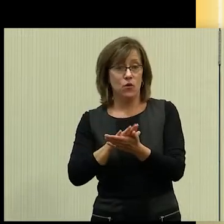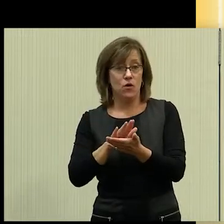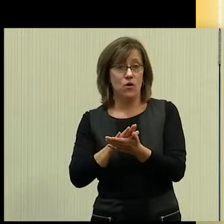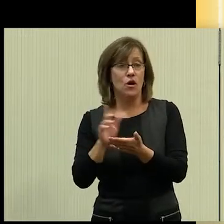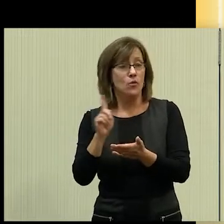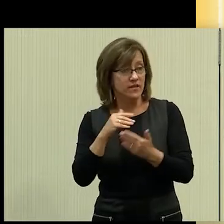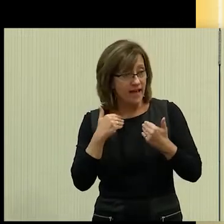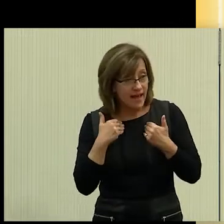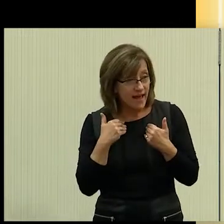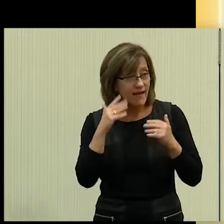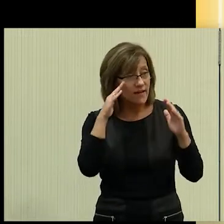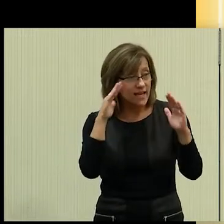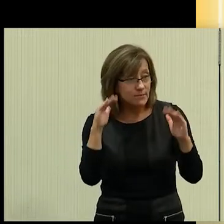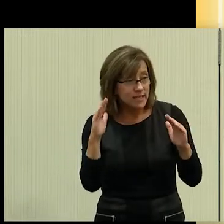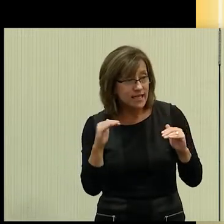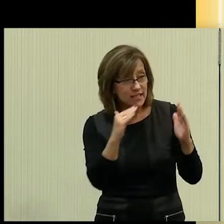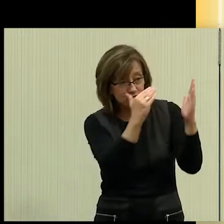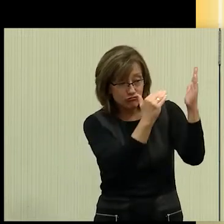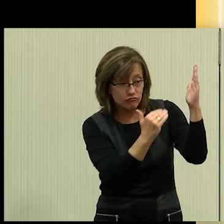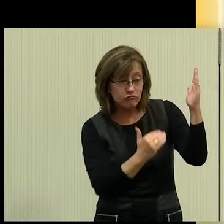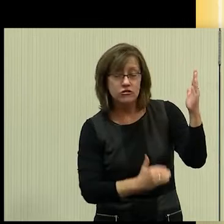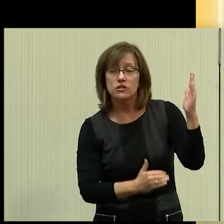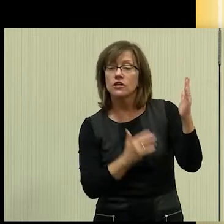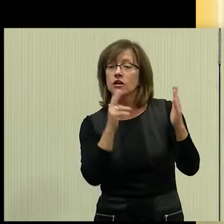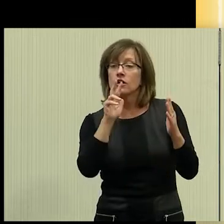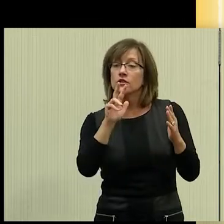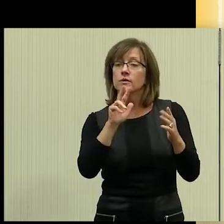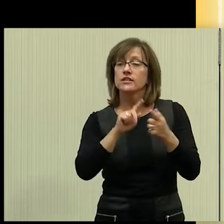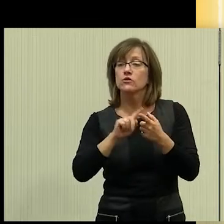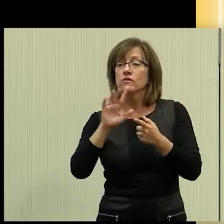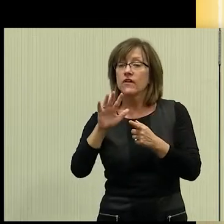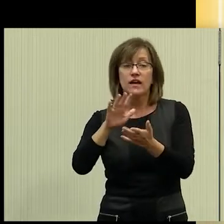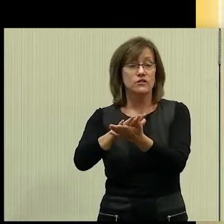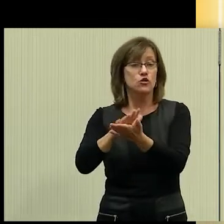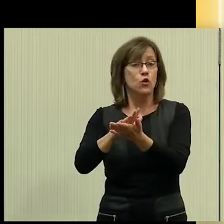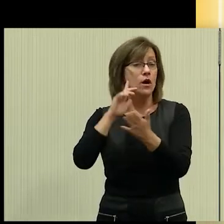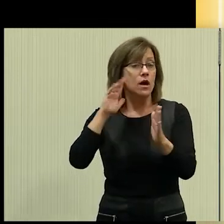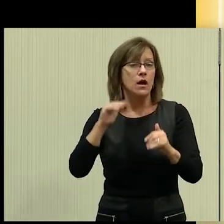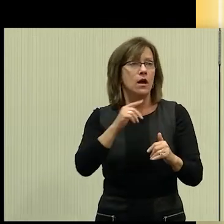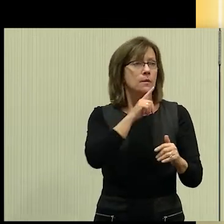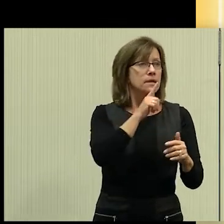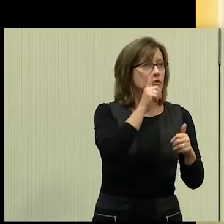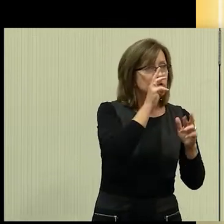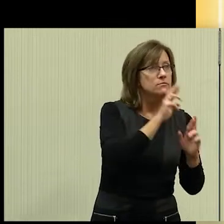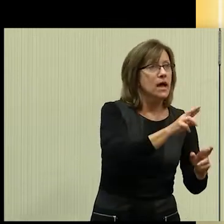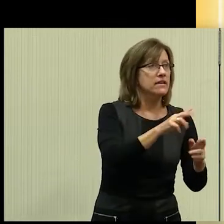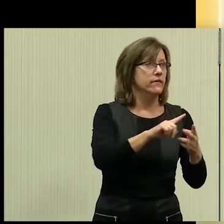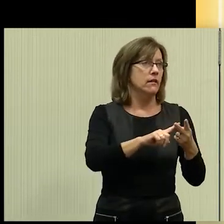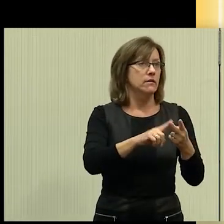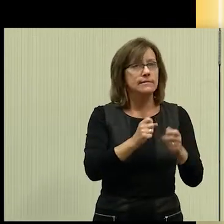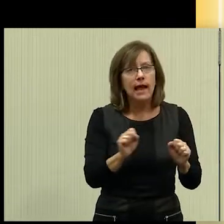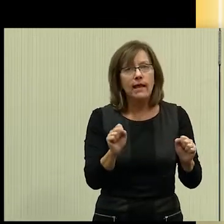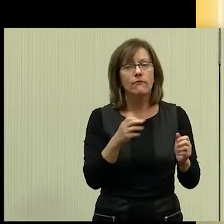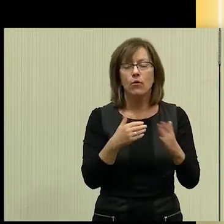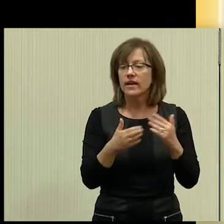have expectations, so they usually have 3 to 5 school expectations, be respectful, be safe, whatever they are for your